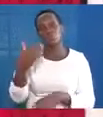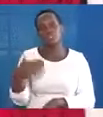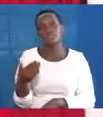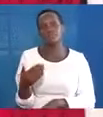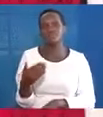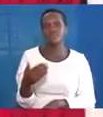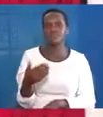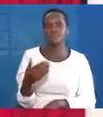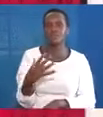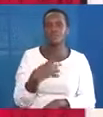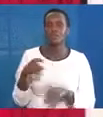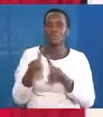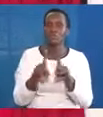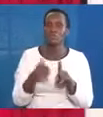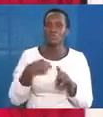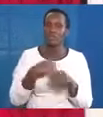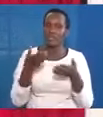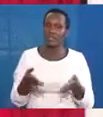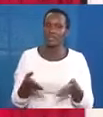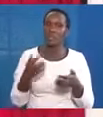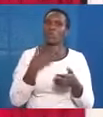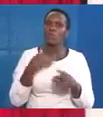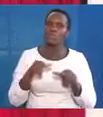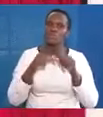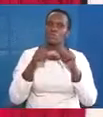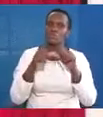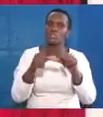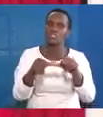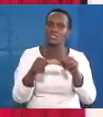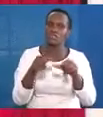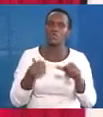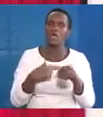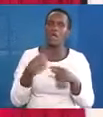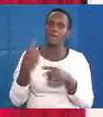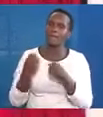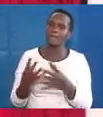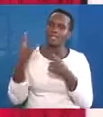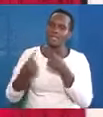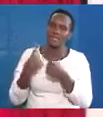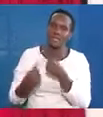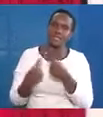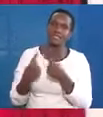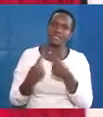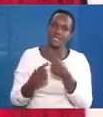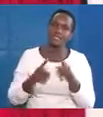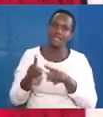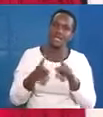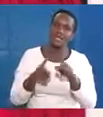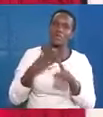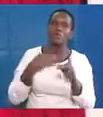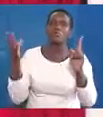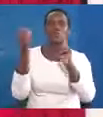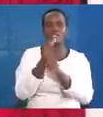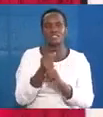And if we are to continue our decades-long journey in seeking to advance the well-being of all